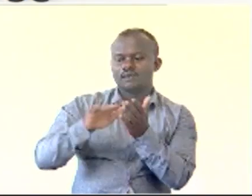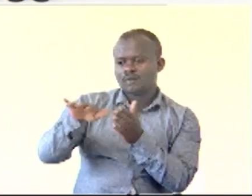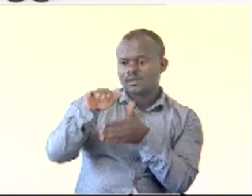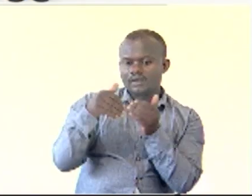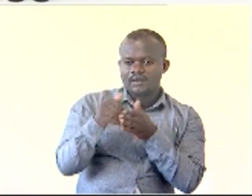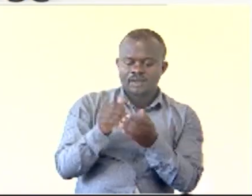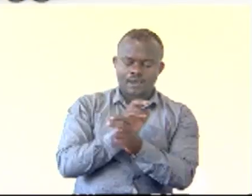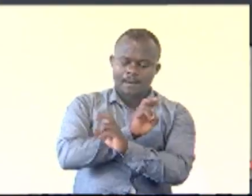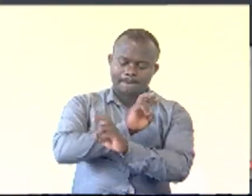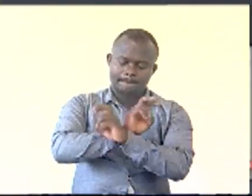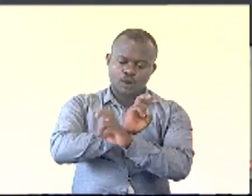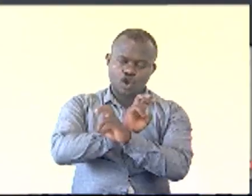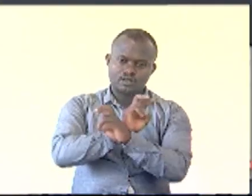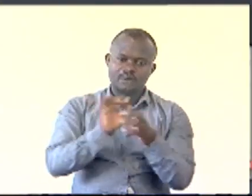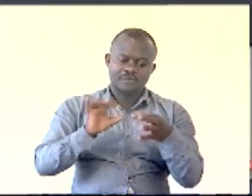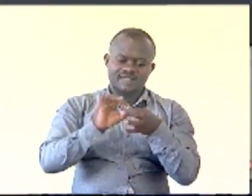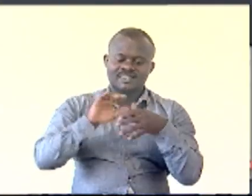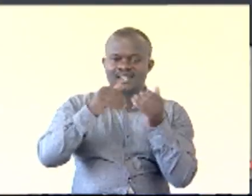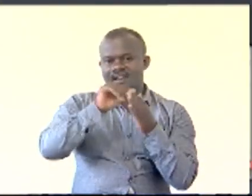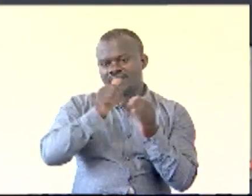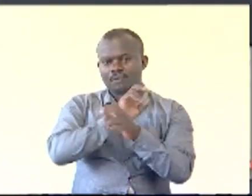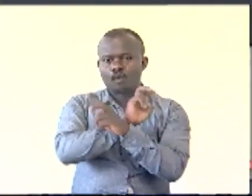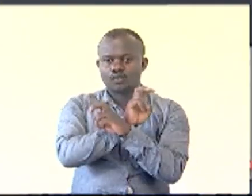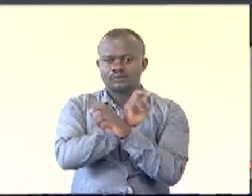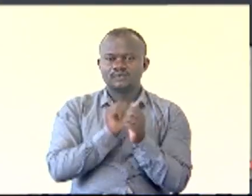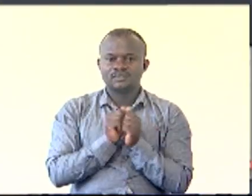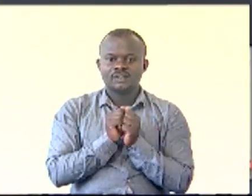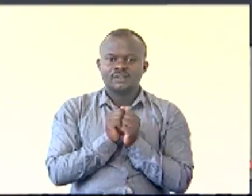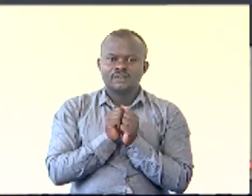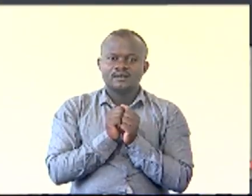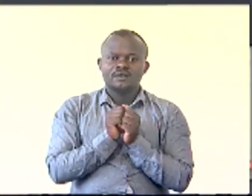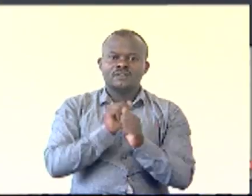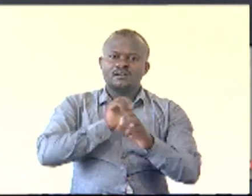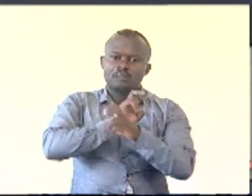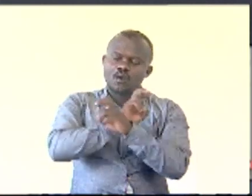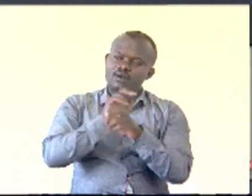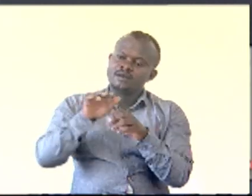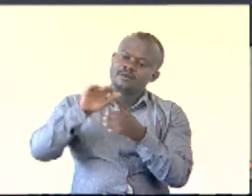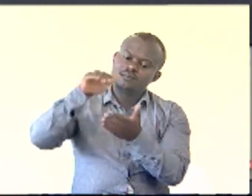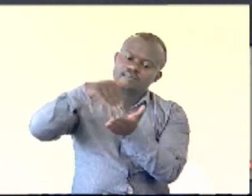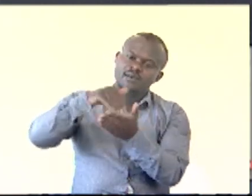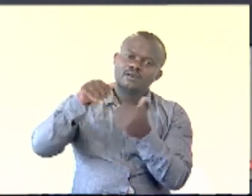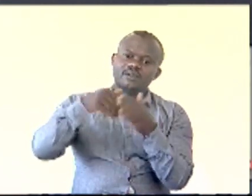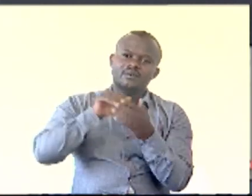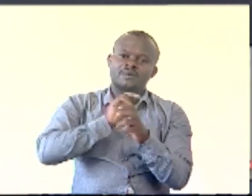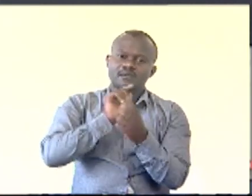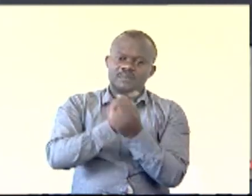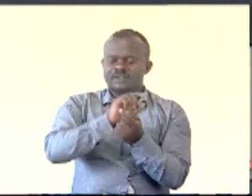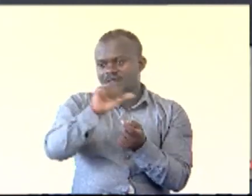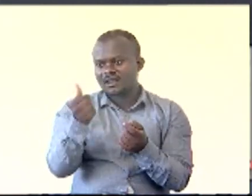bone meets another bone, or bones. A point where a bone meets another